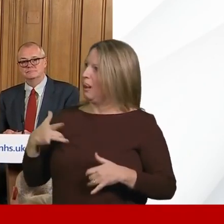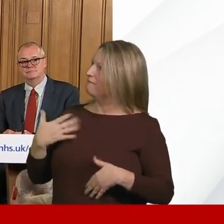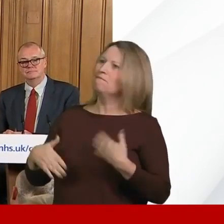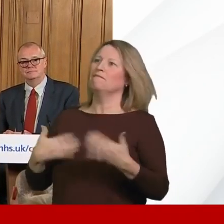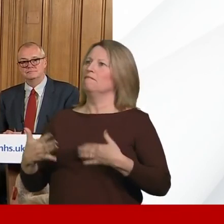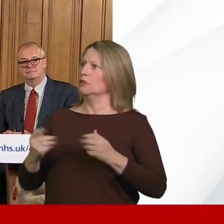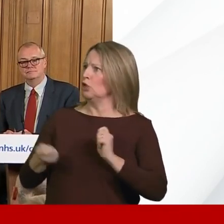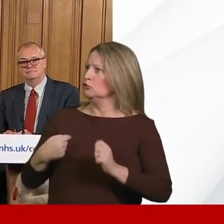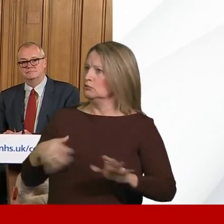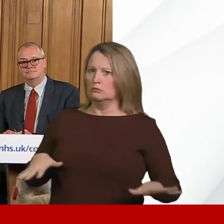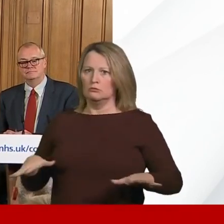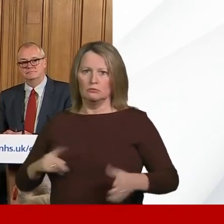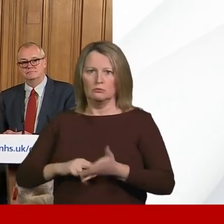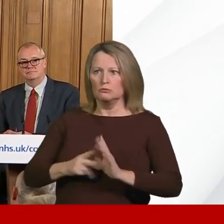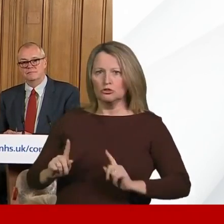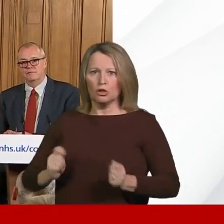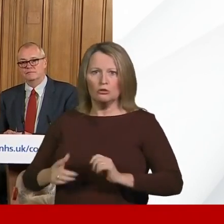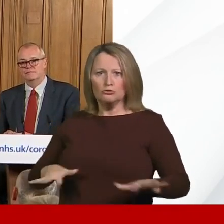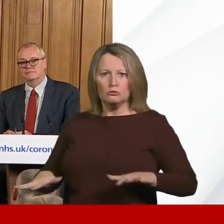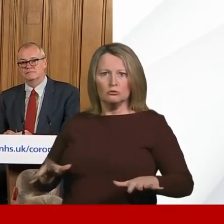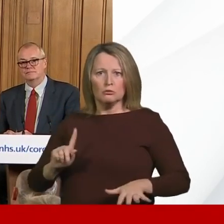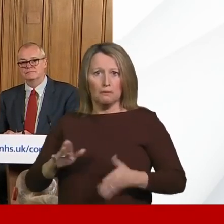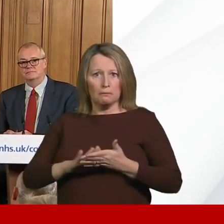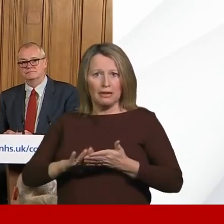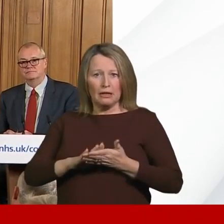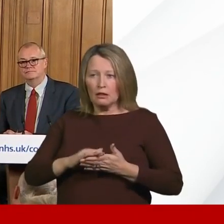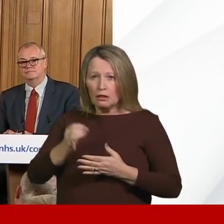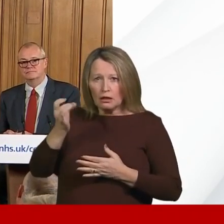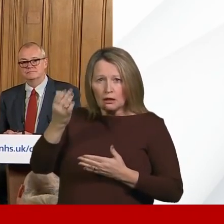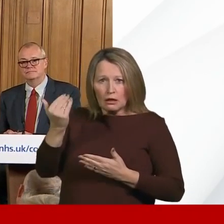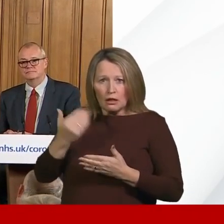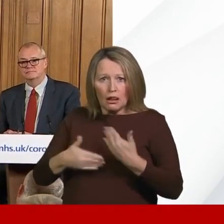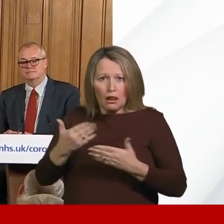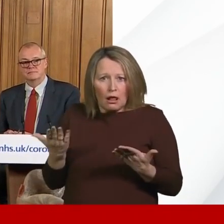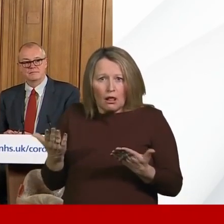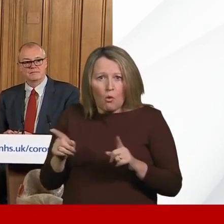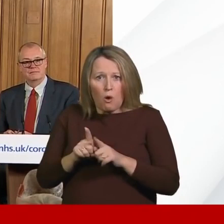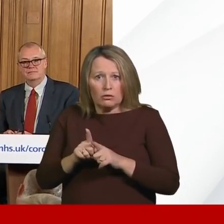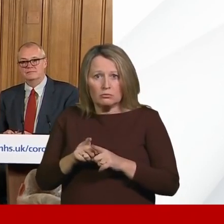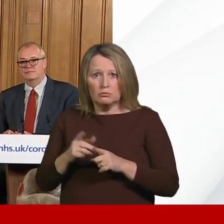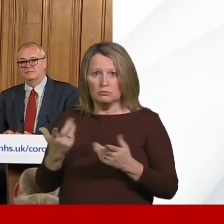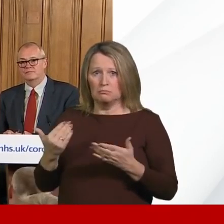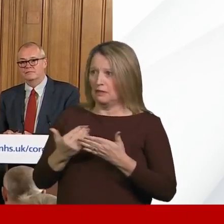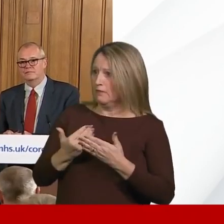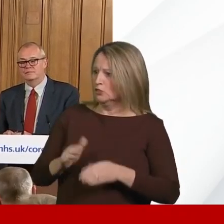simply about a background level of the numbers of social contacts that we have. Thanks. Shahab Khan,